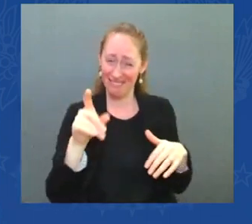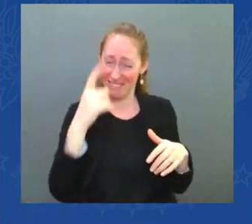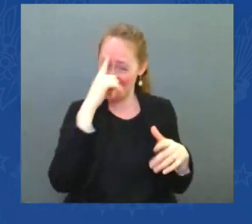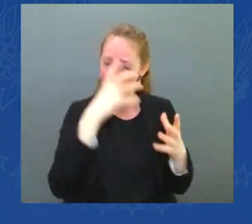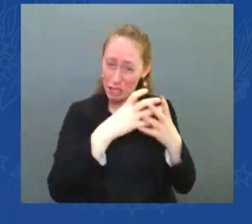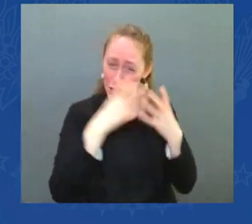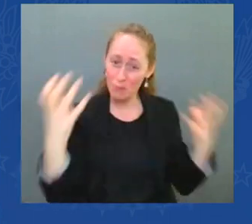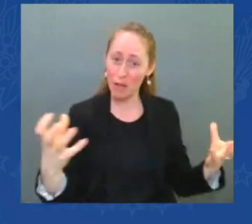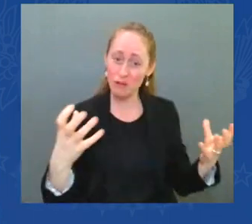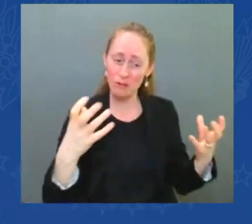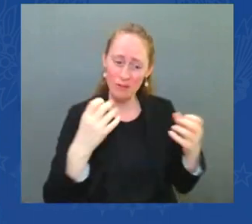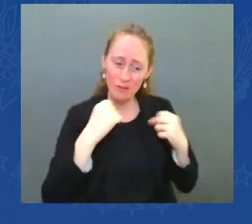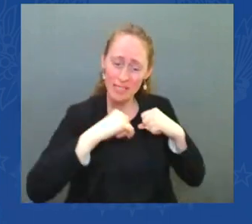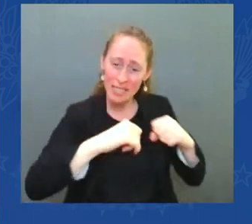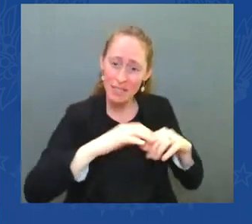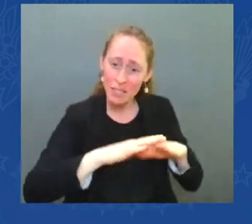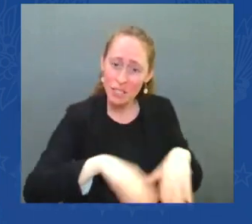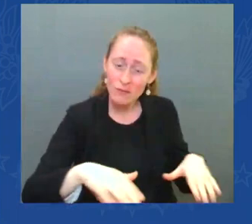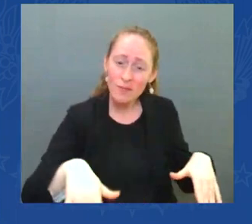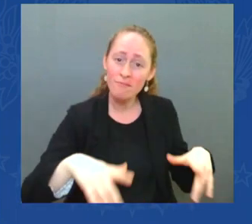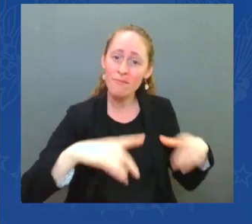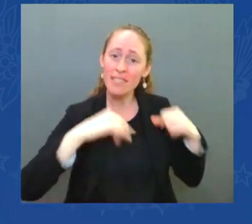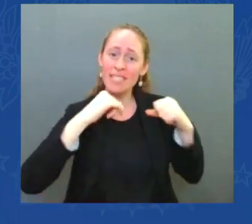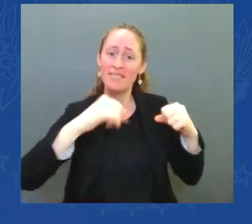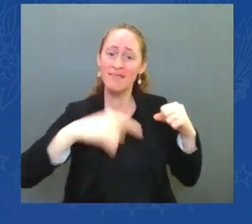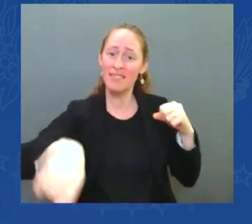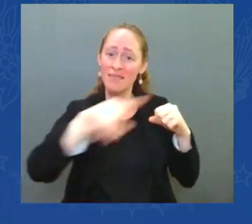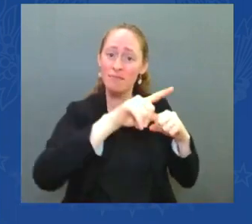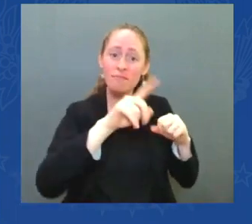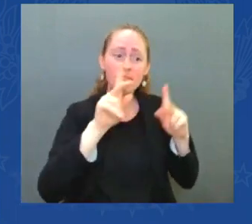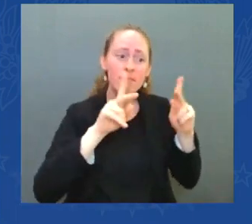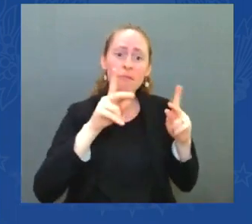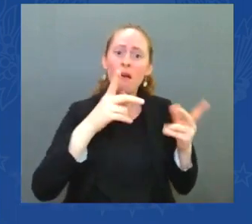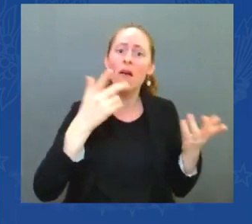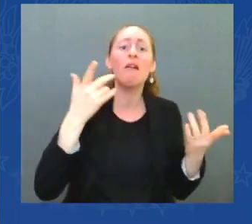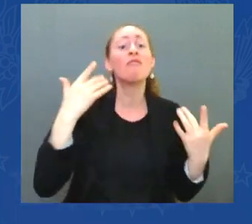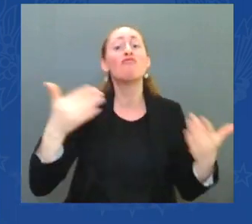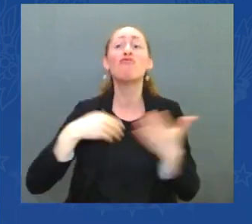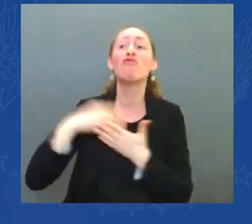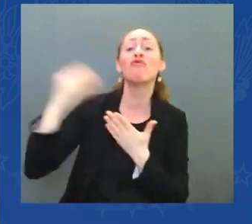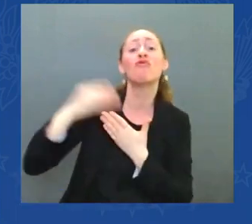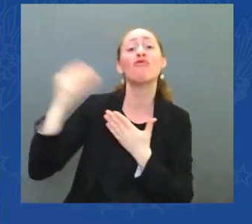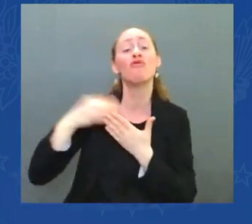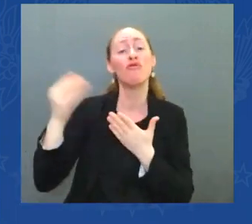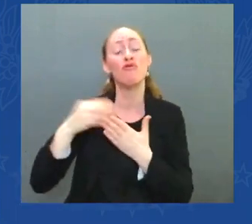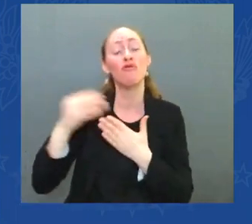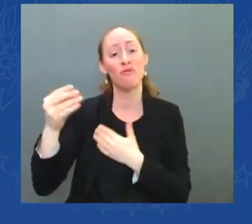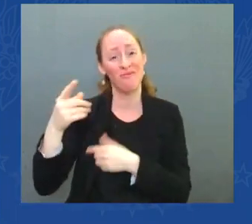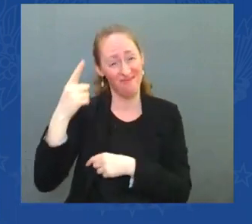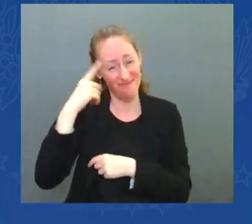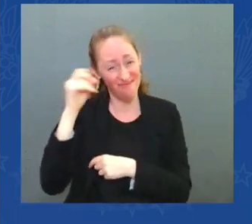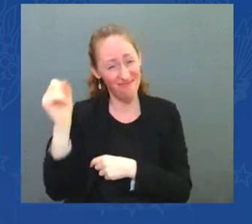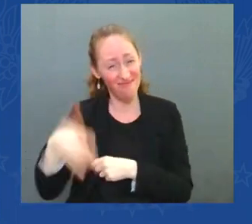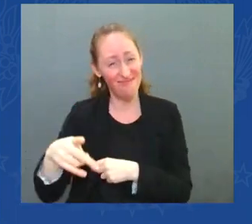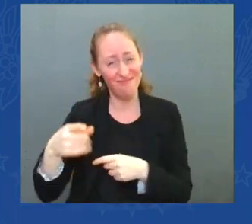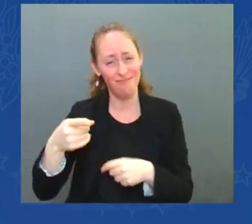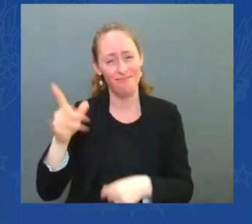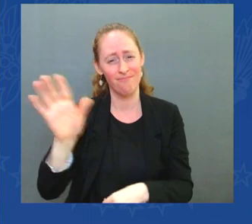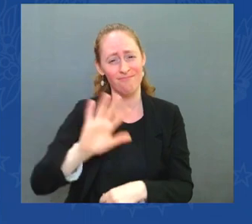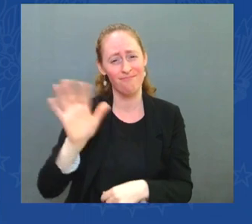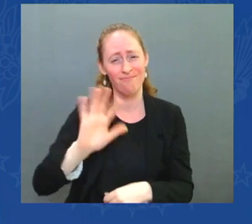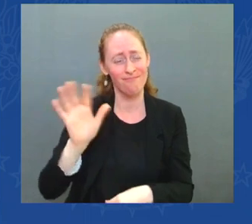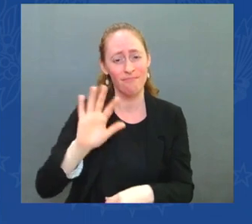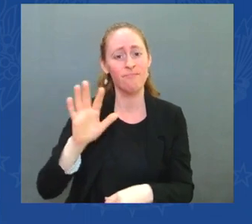that someone on the terrorist list could purchase one of these guns. It's extreme. It isn't extreme,